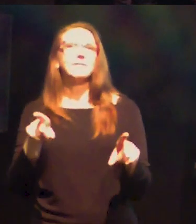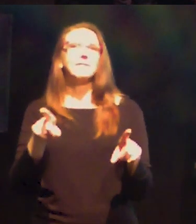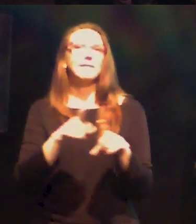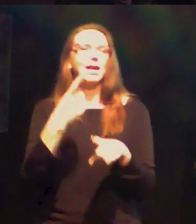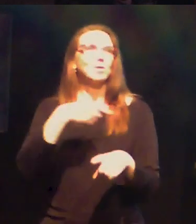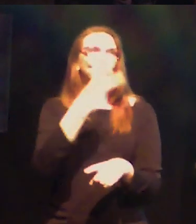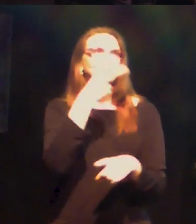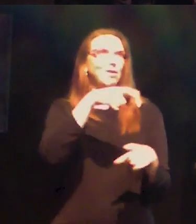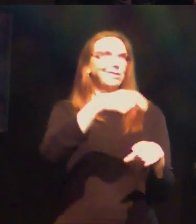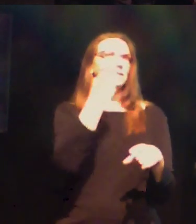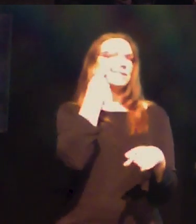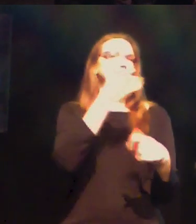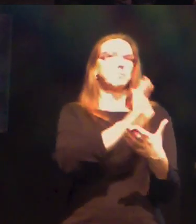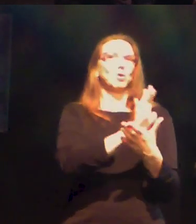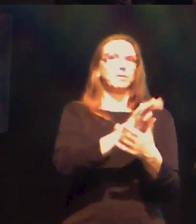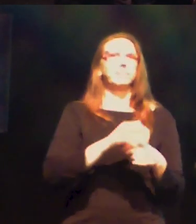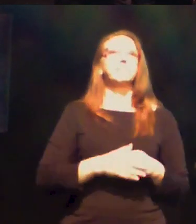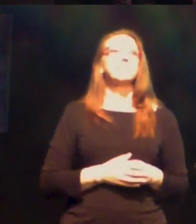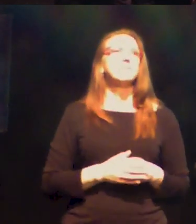we saw in the movie.